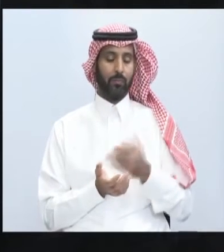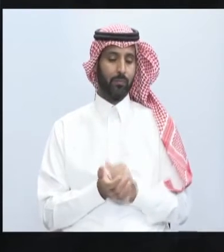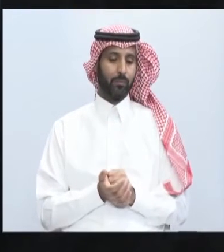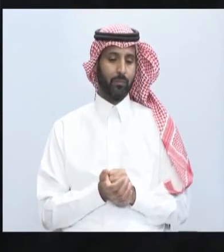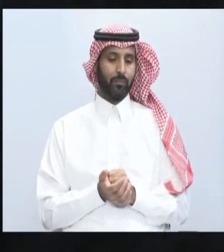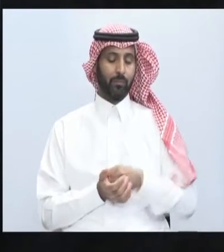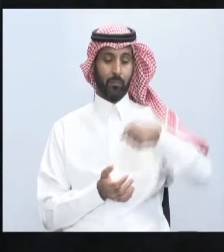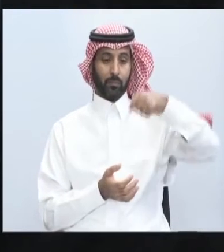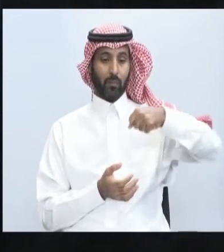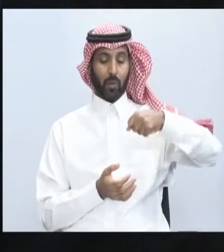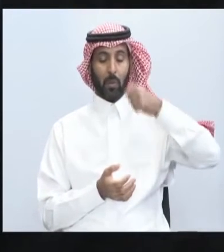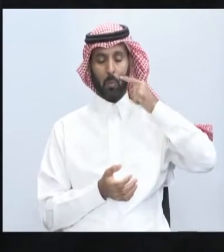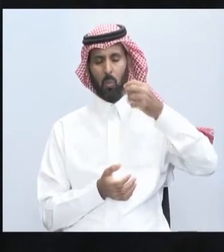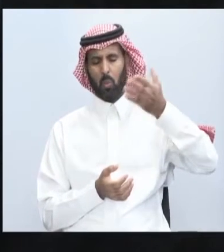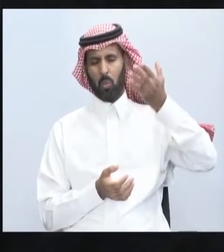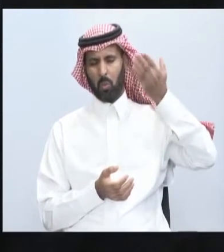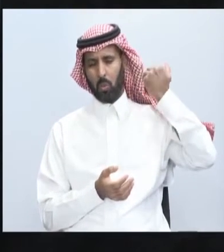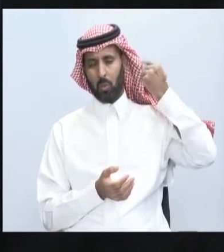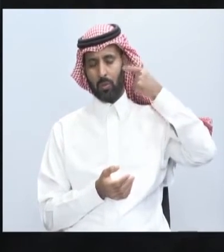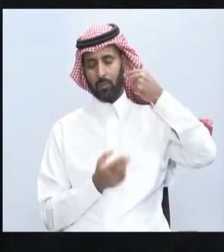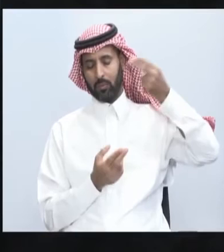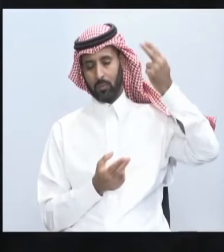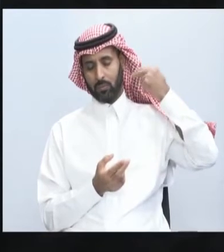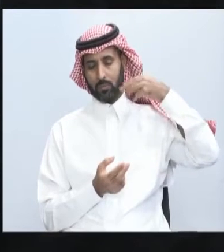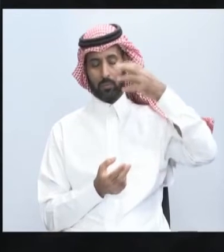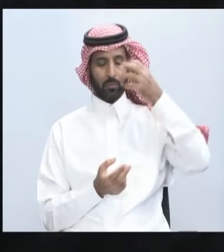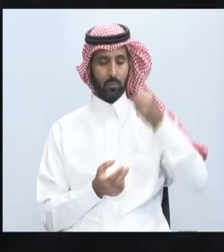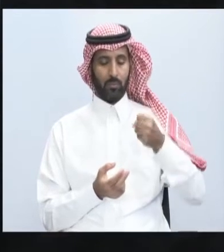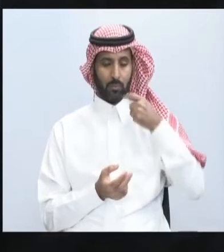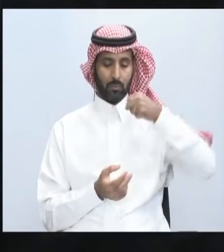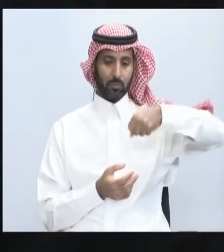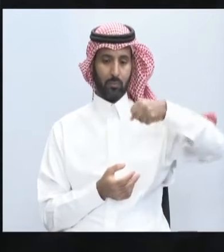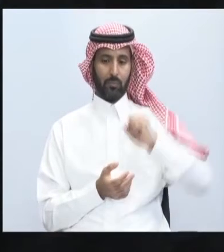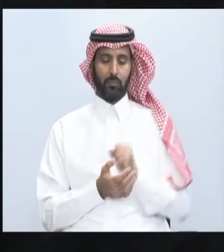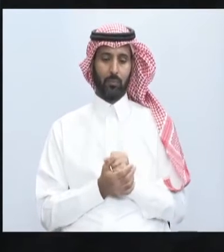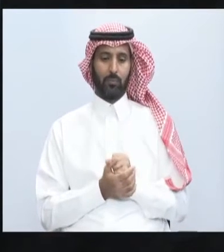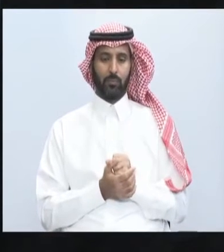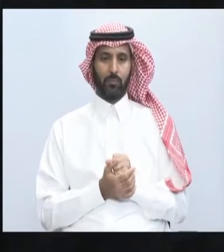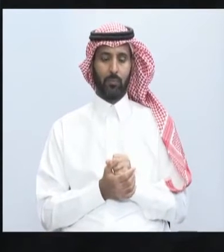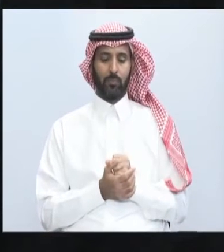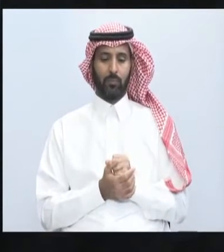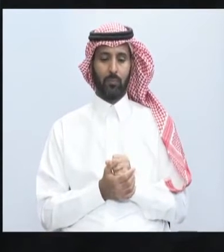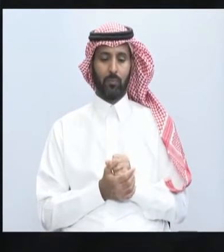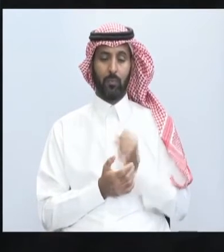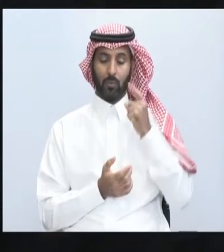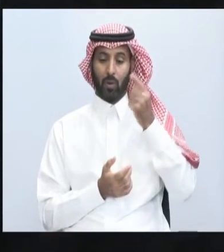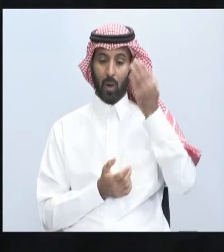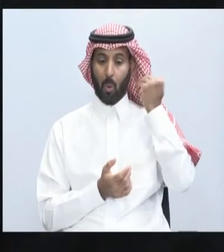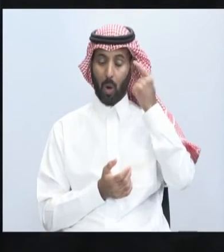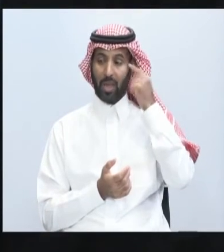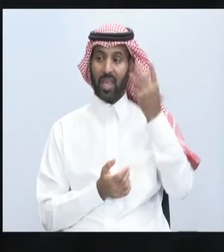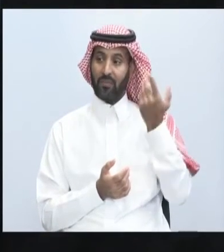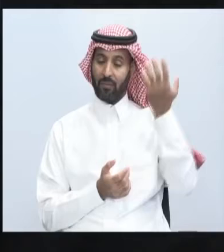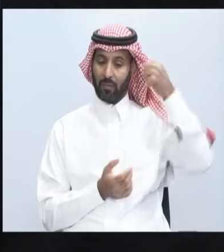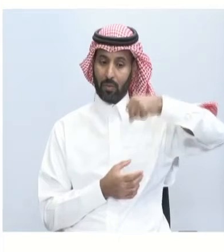is the lamp, a very old lamp that you can use as a memory